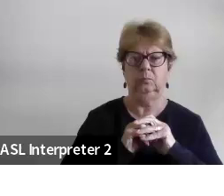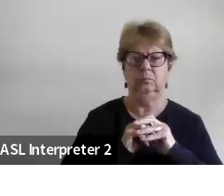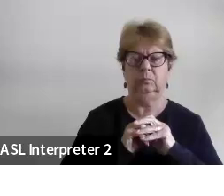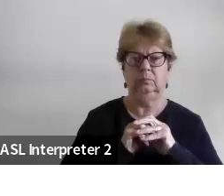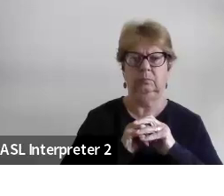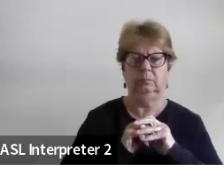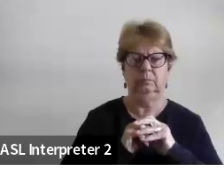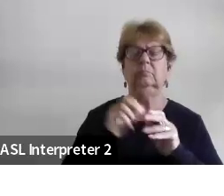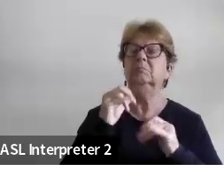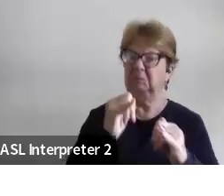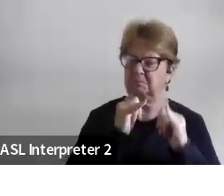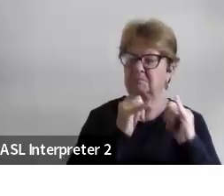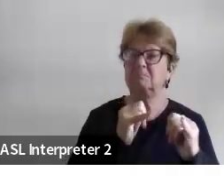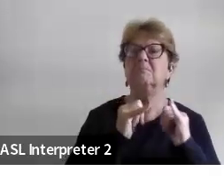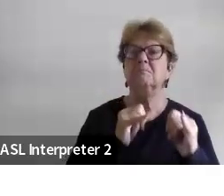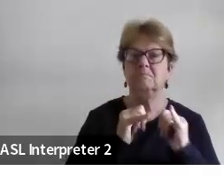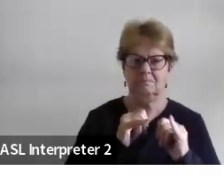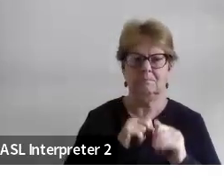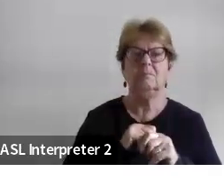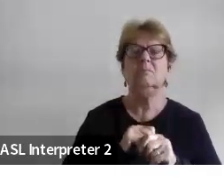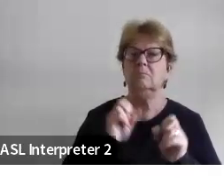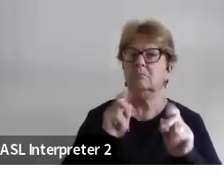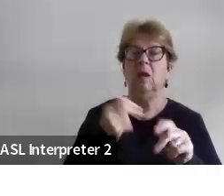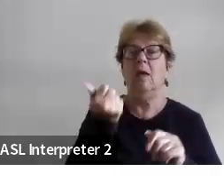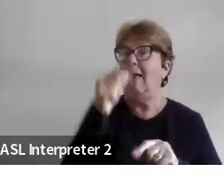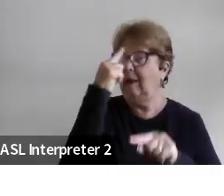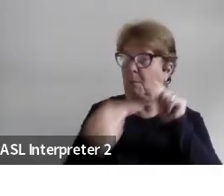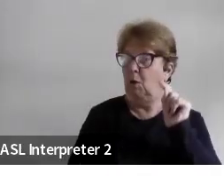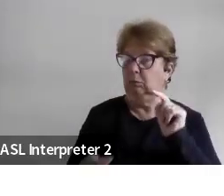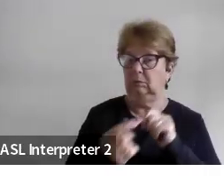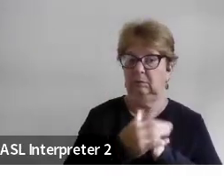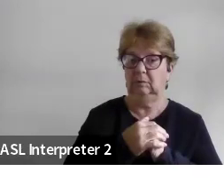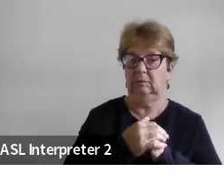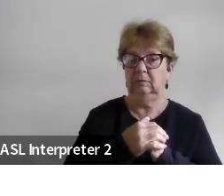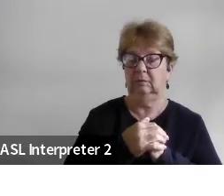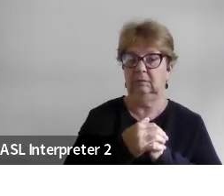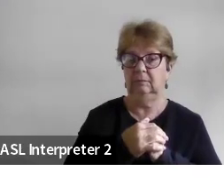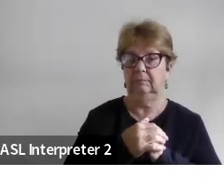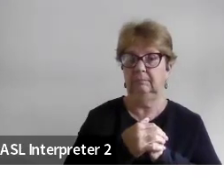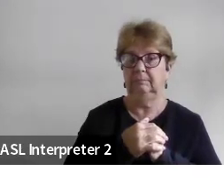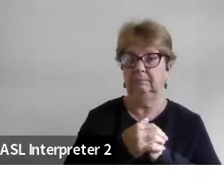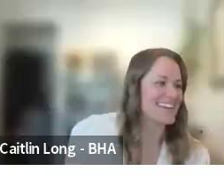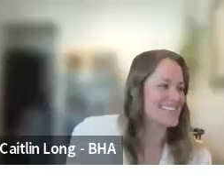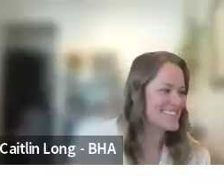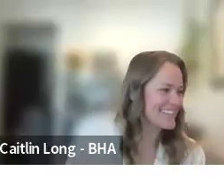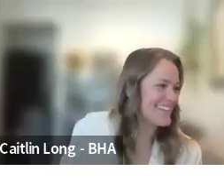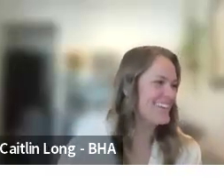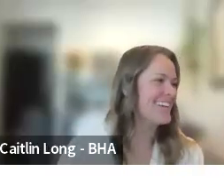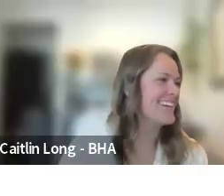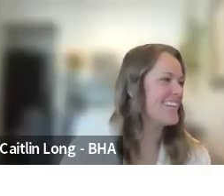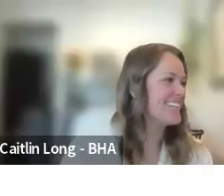I do as well. Great. Anybody opposed? Give you seconds to put the virtual hands down just in